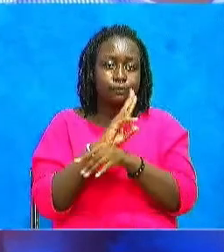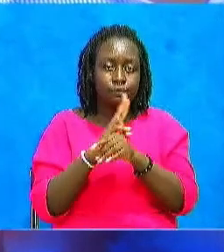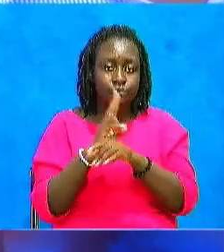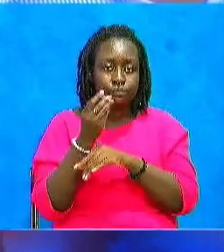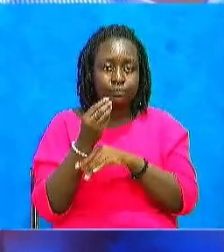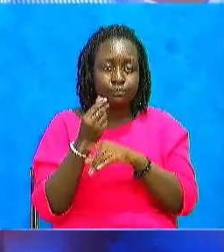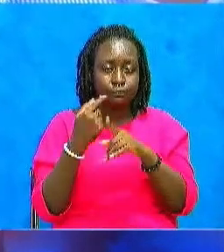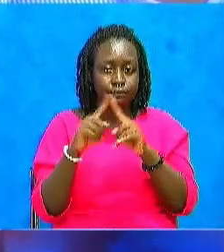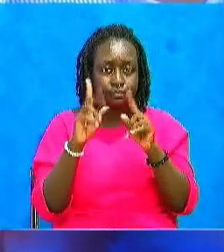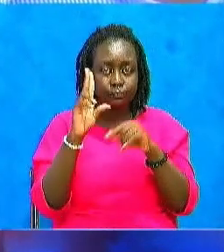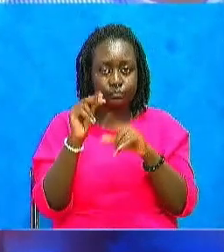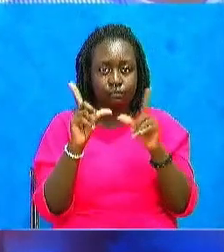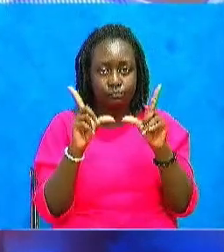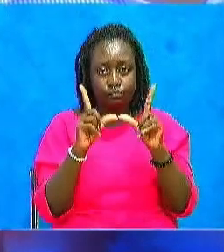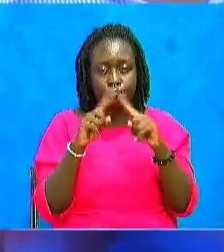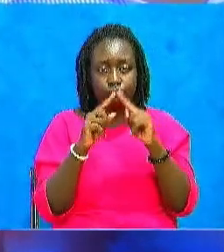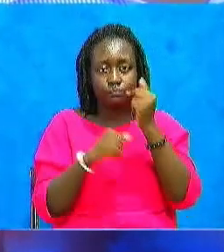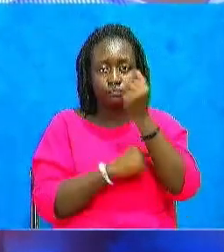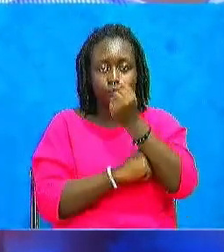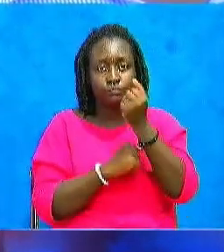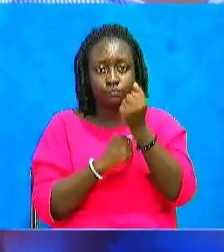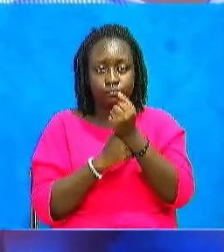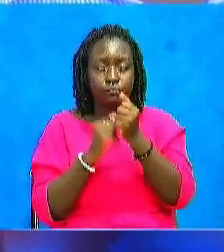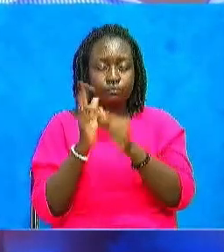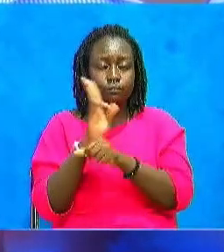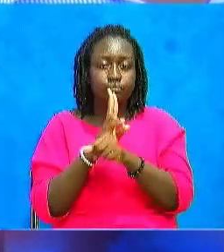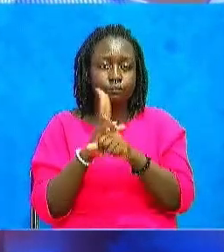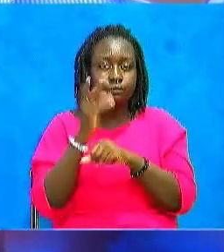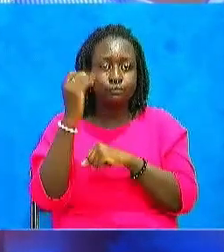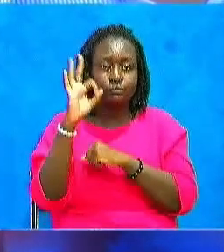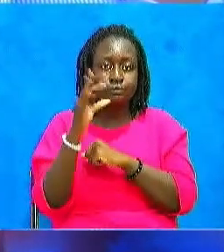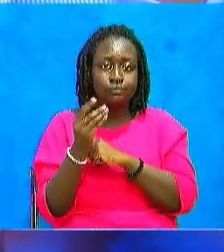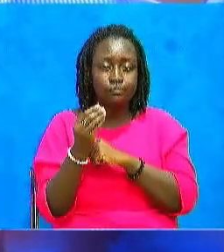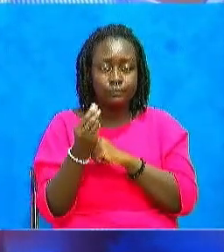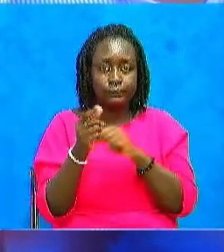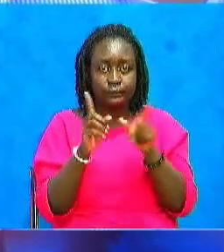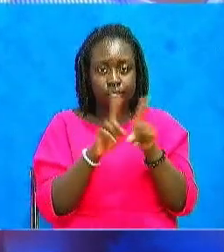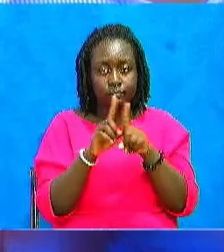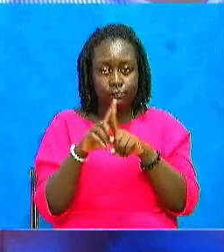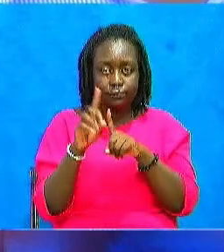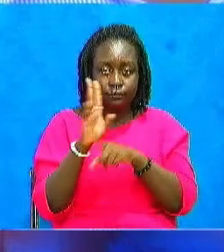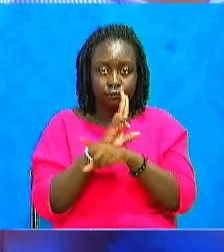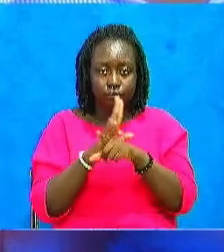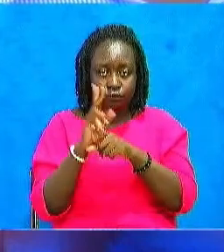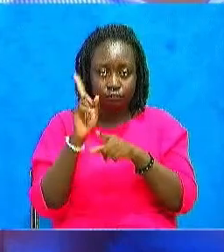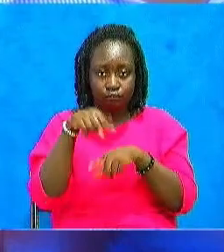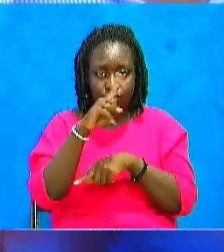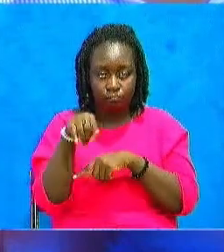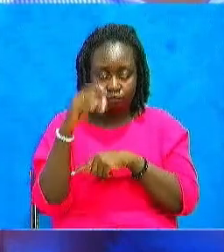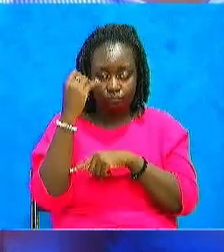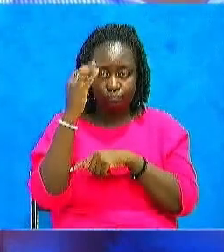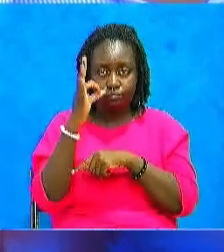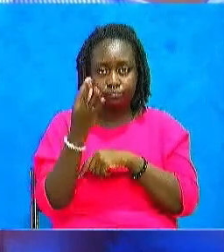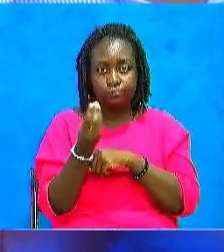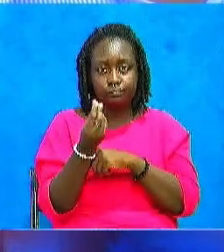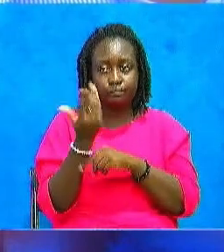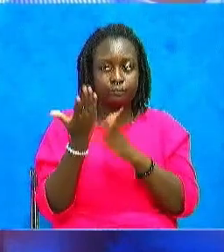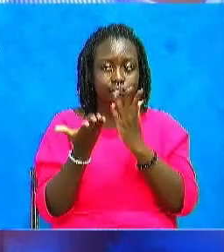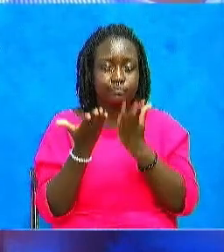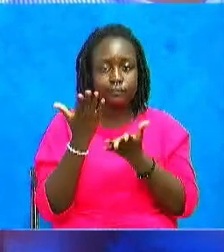are no documents to support those expenditures. There is also irregular expenditure, which means that money may have been